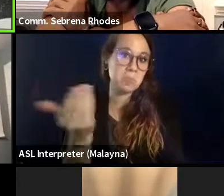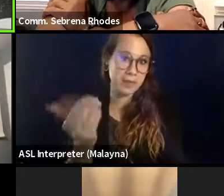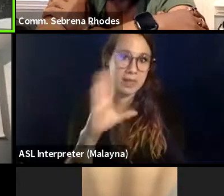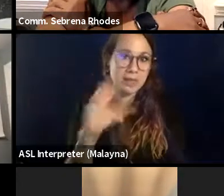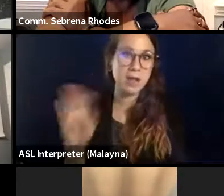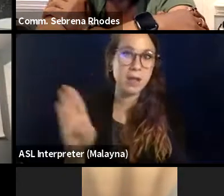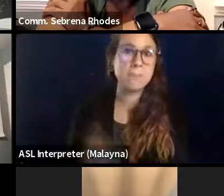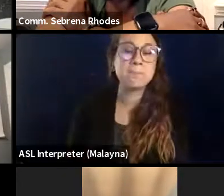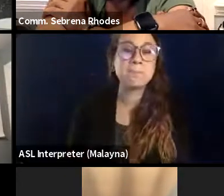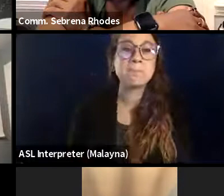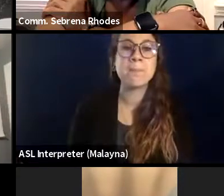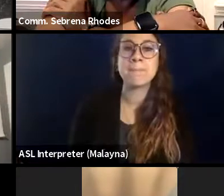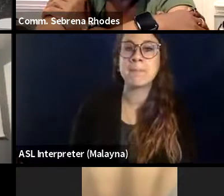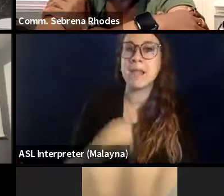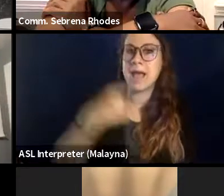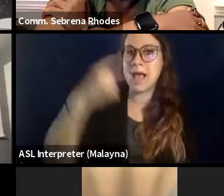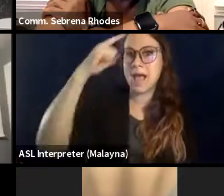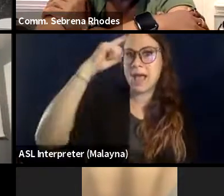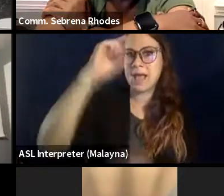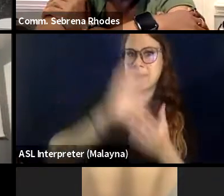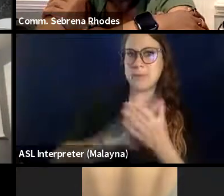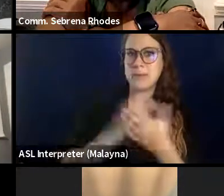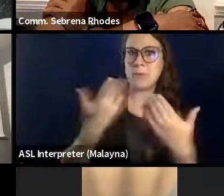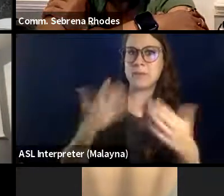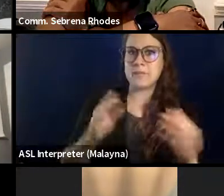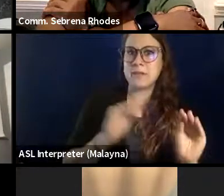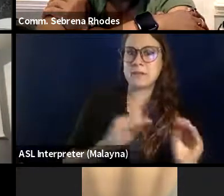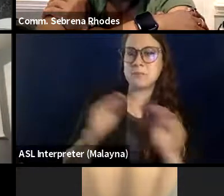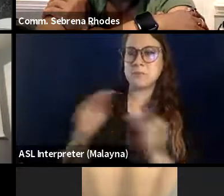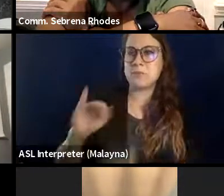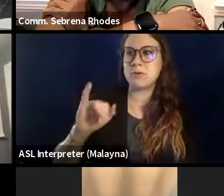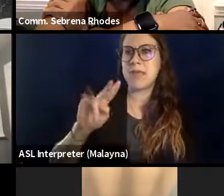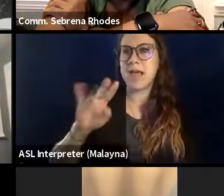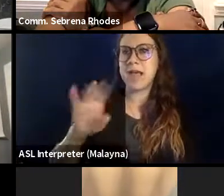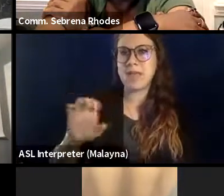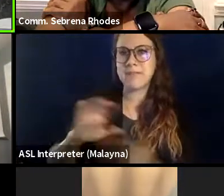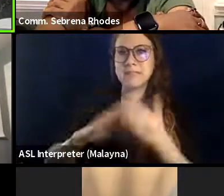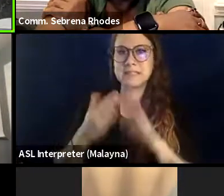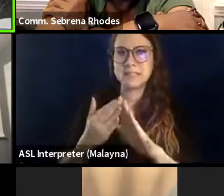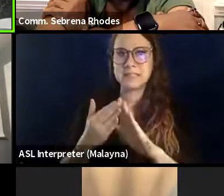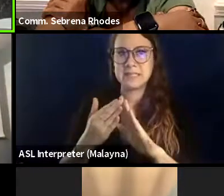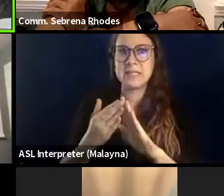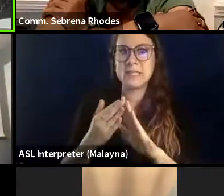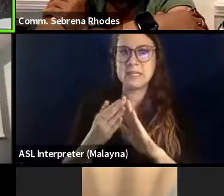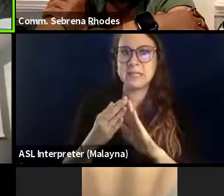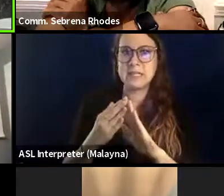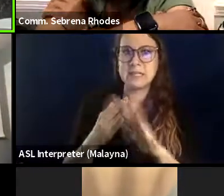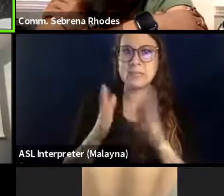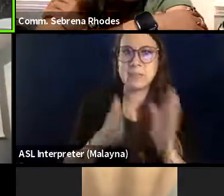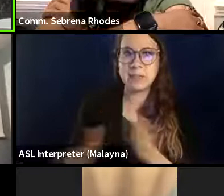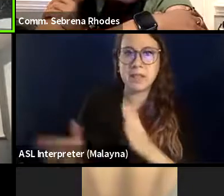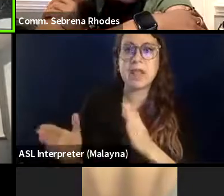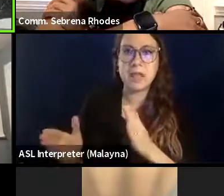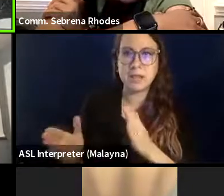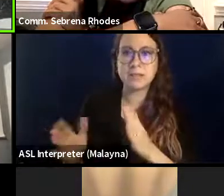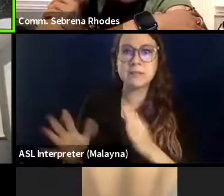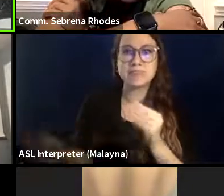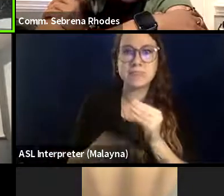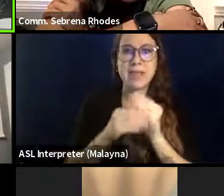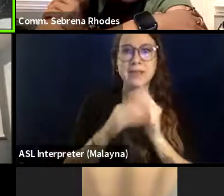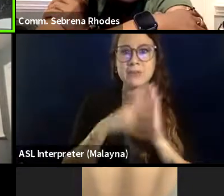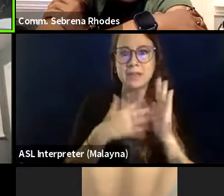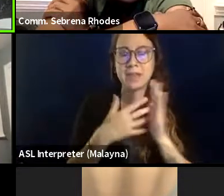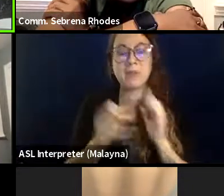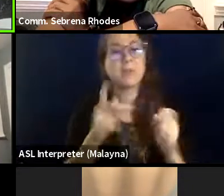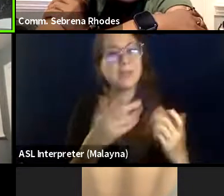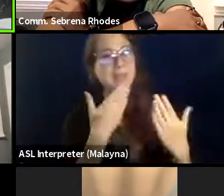floor. I believe we had moved the Ivy City small area plan from the consent calendar. Okay, thank you for that. Thank